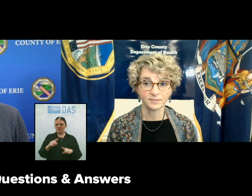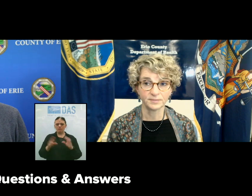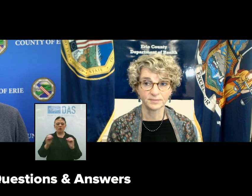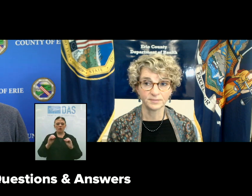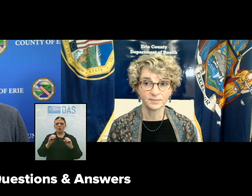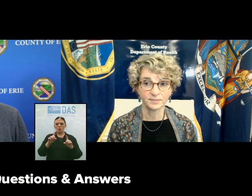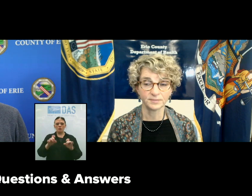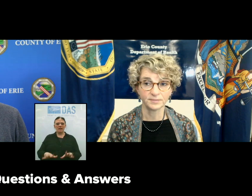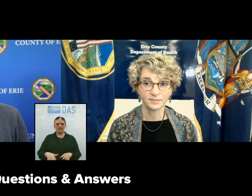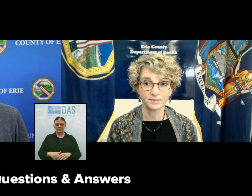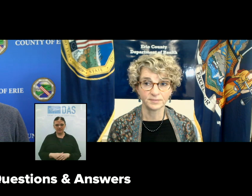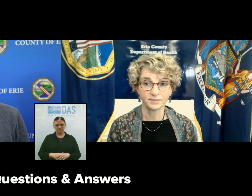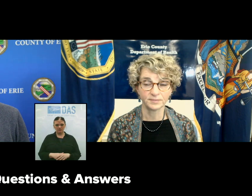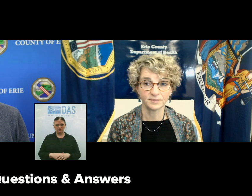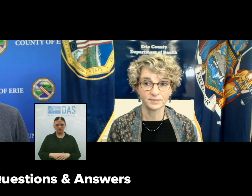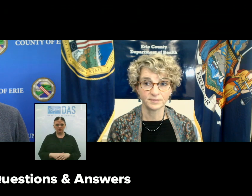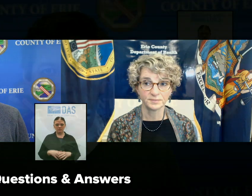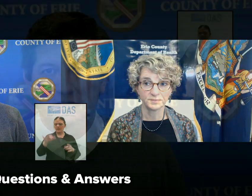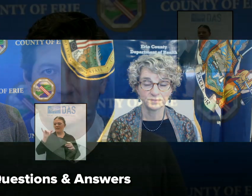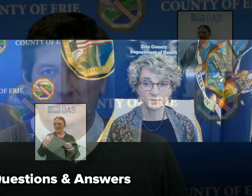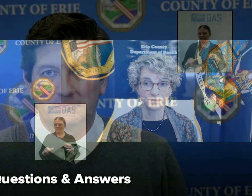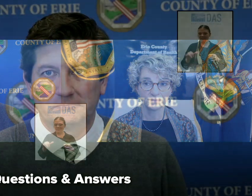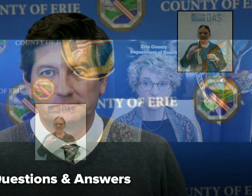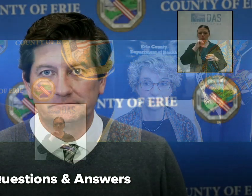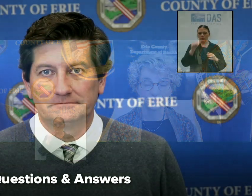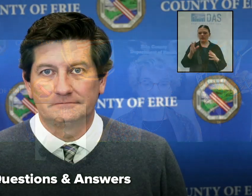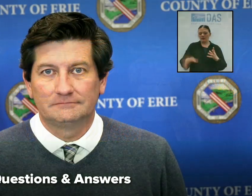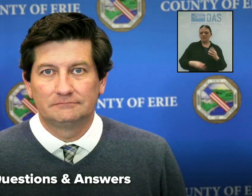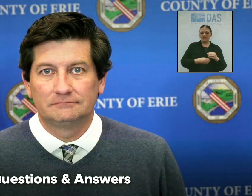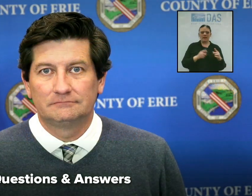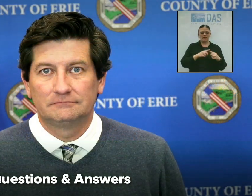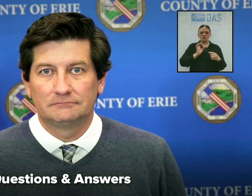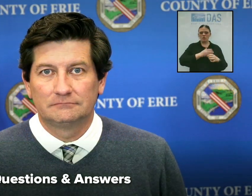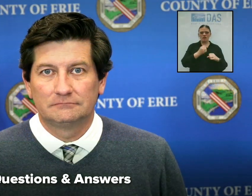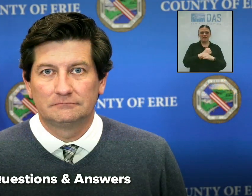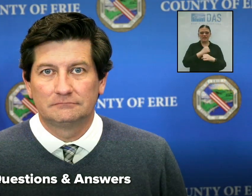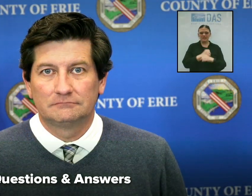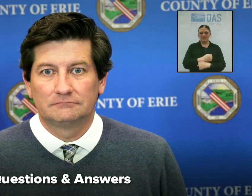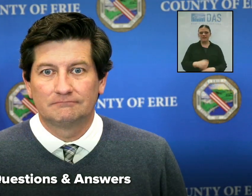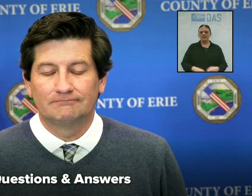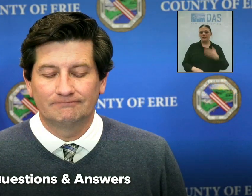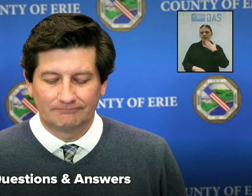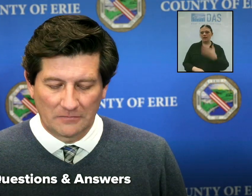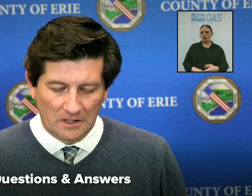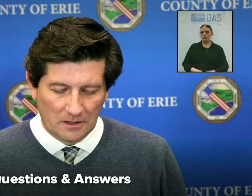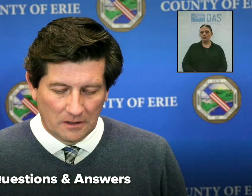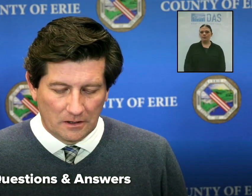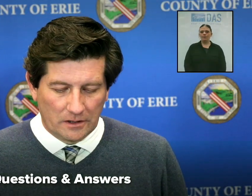positive test on. It would not have fallen in our statistics. Okay, thanks.